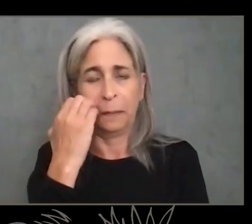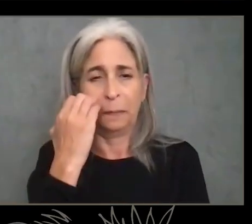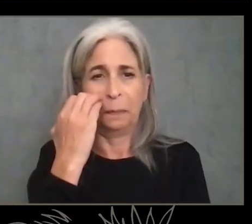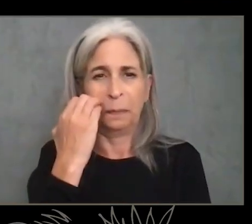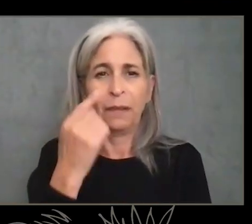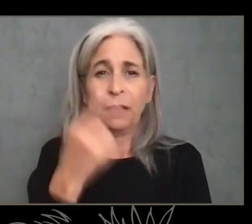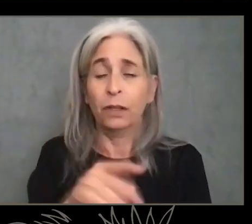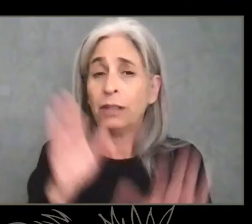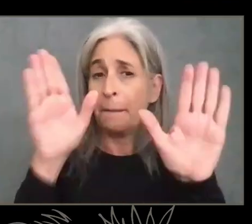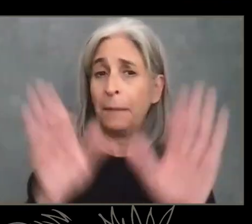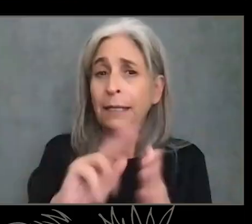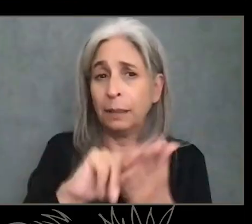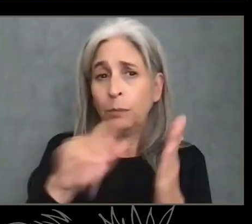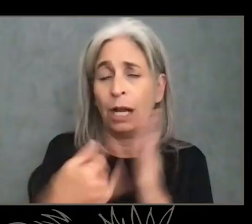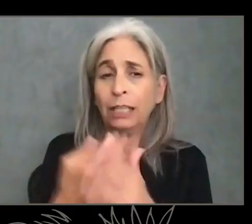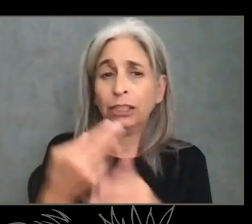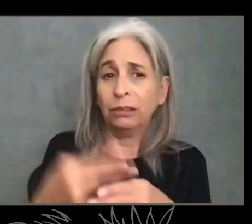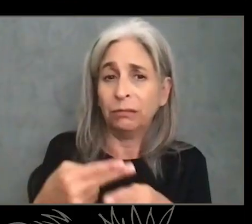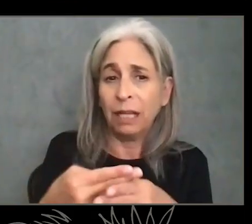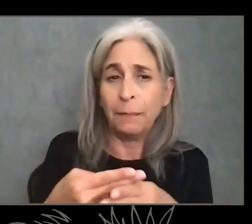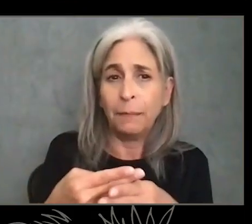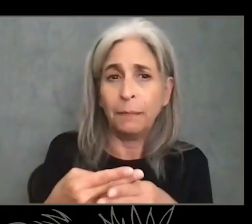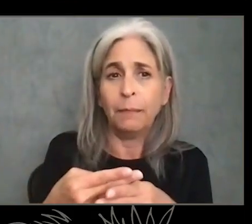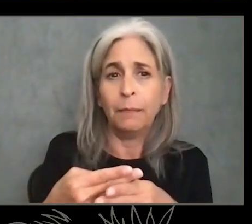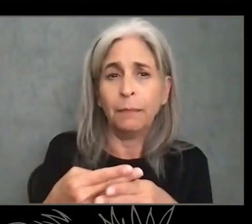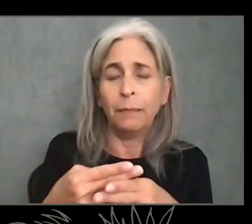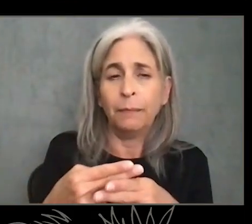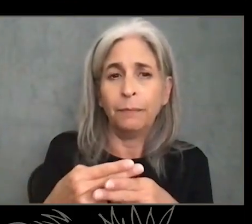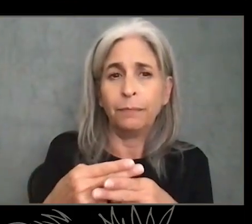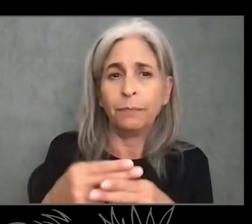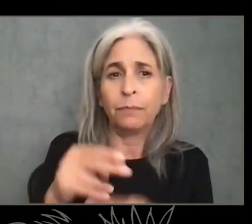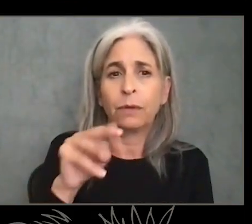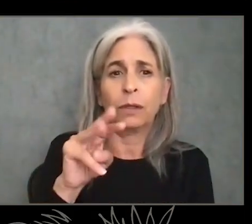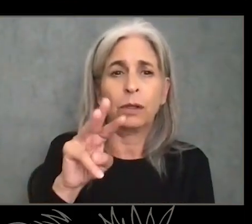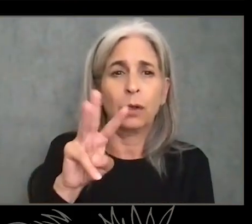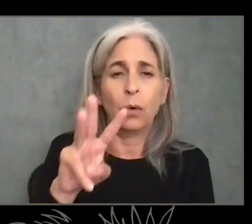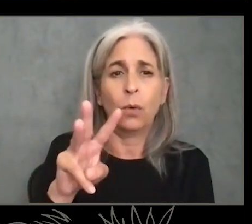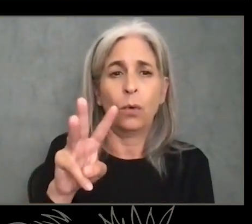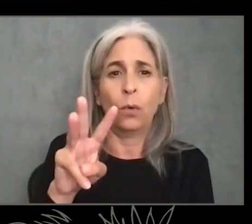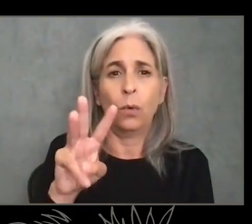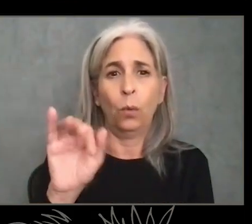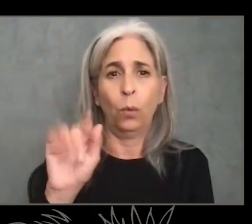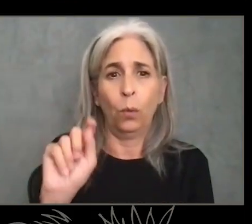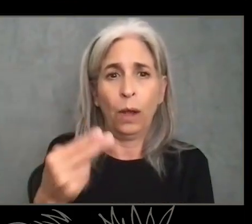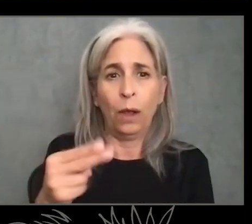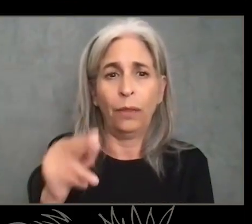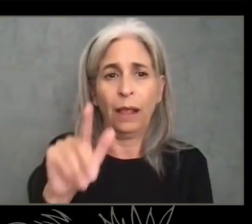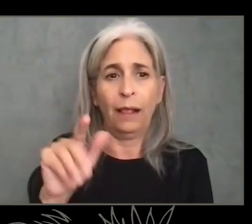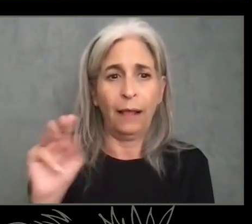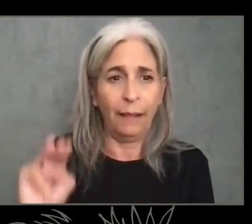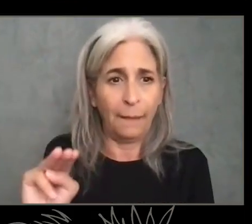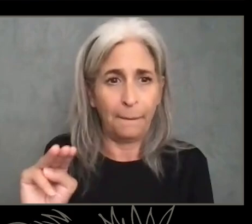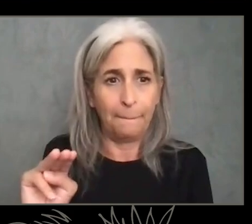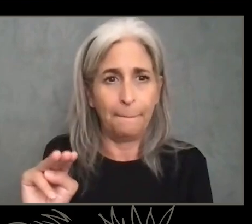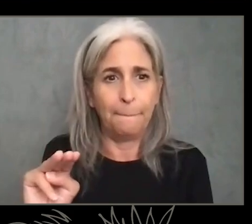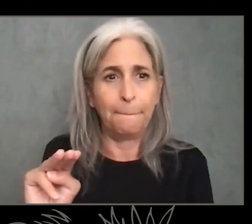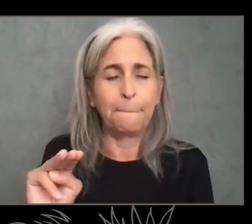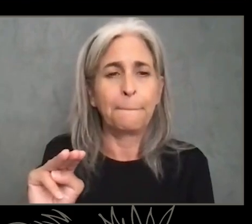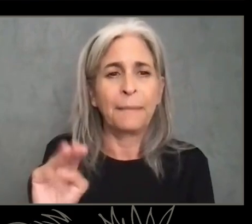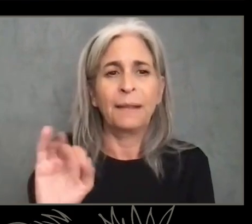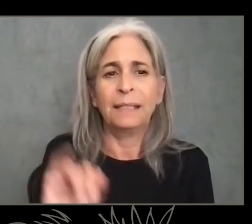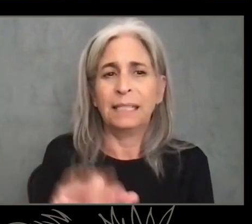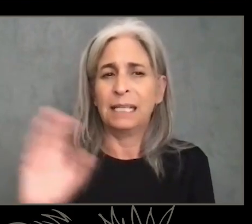also this amazing project called WebLLM. So this is very similar to the ones of the